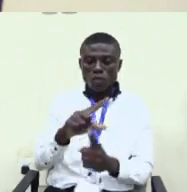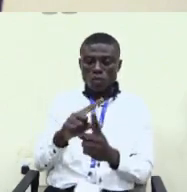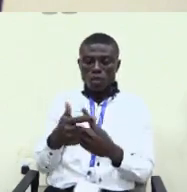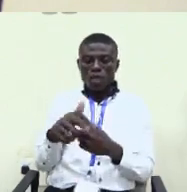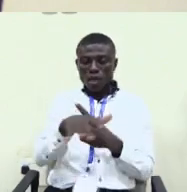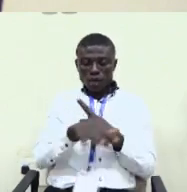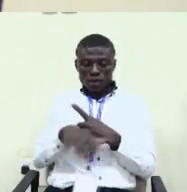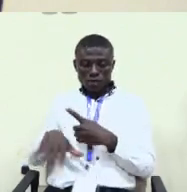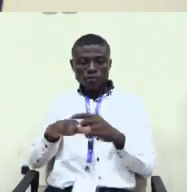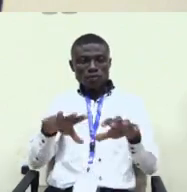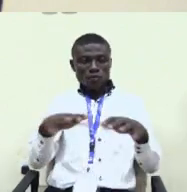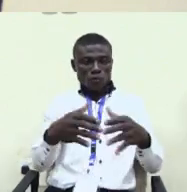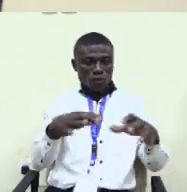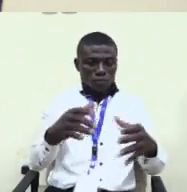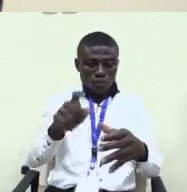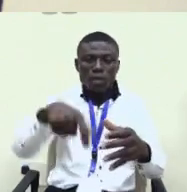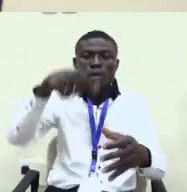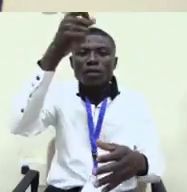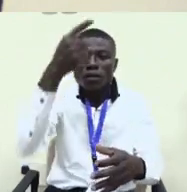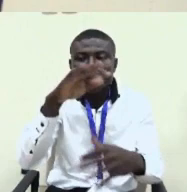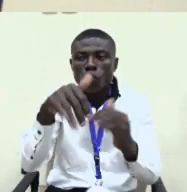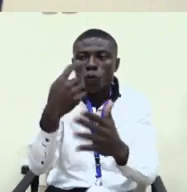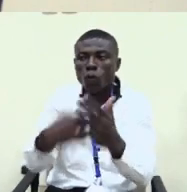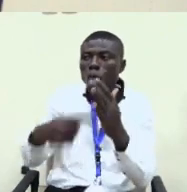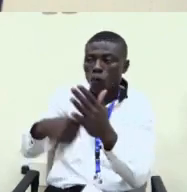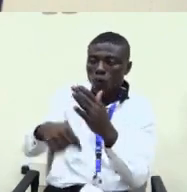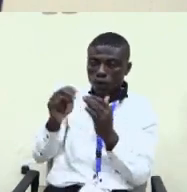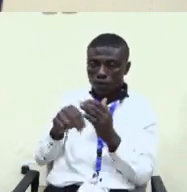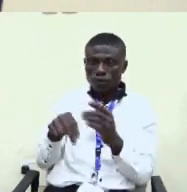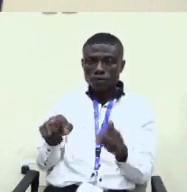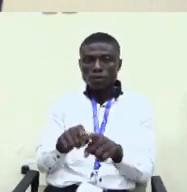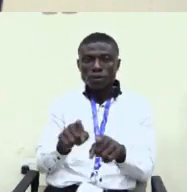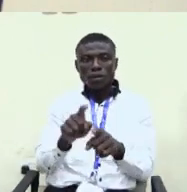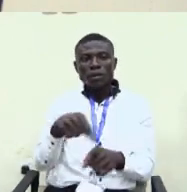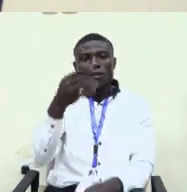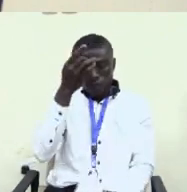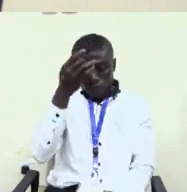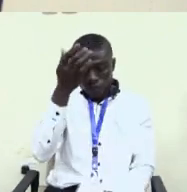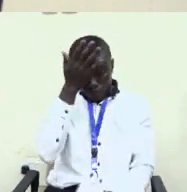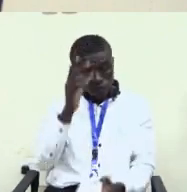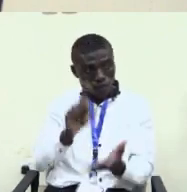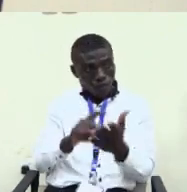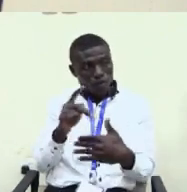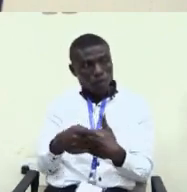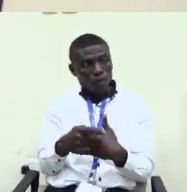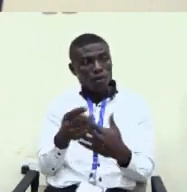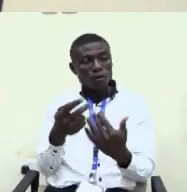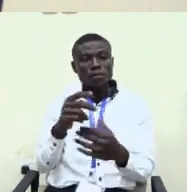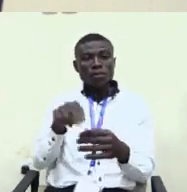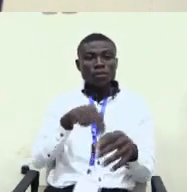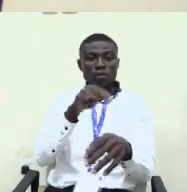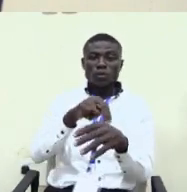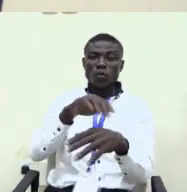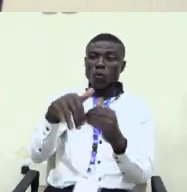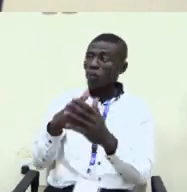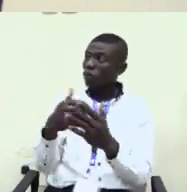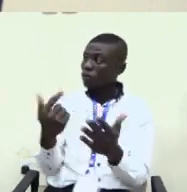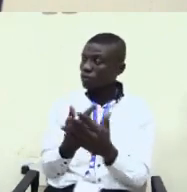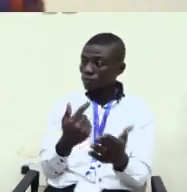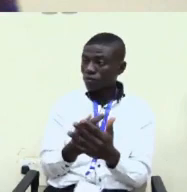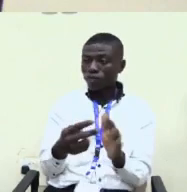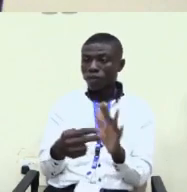local community context and their needs. And bear in mind that this program was nationwide. If I say nationwide,